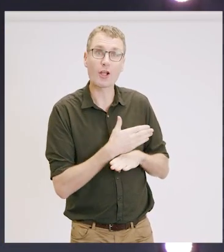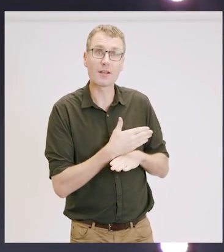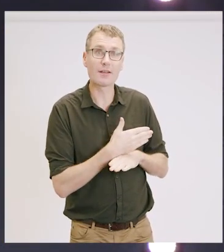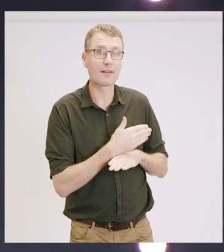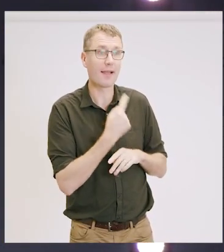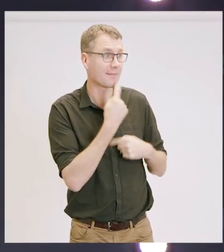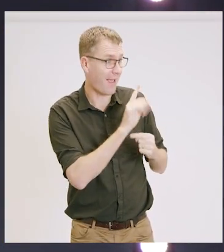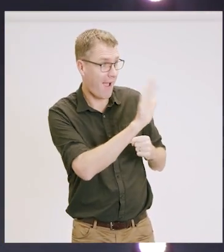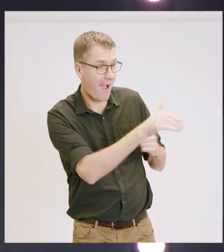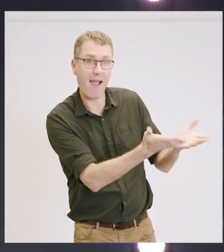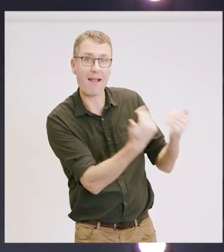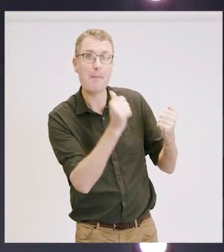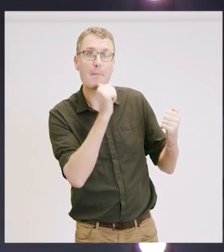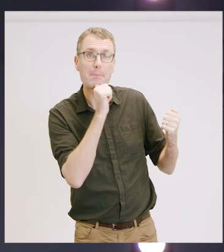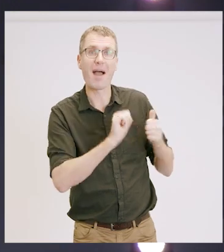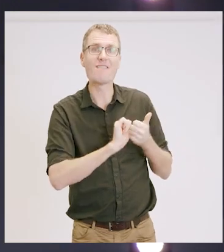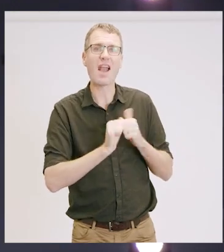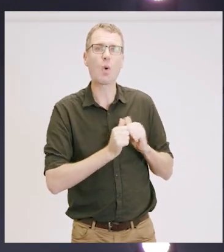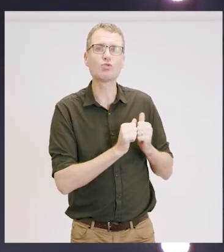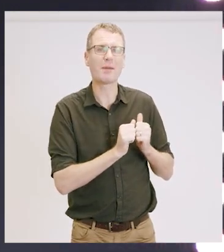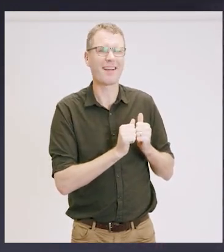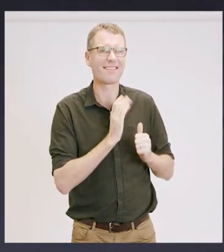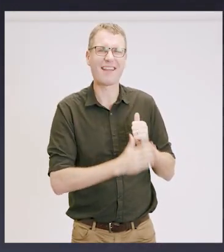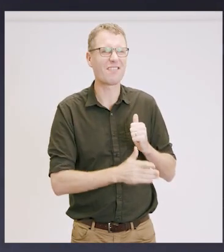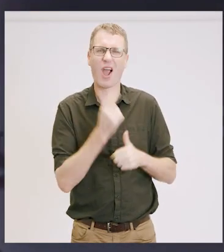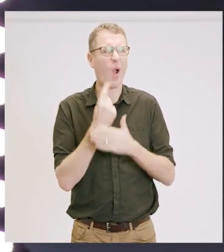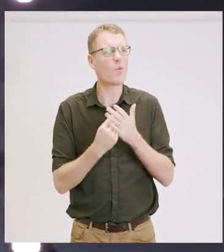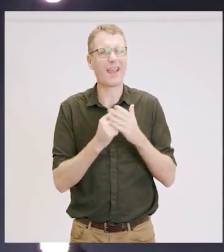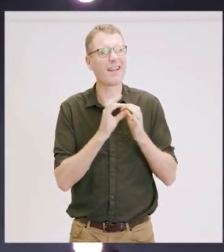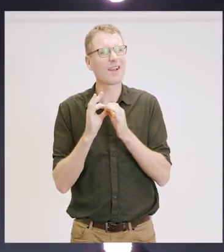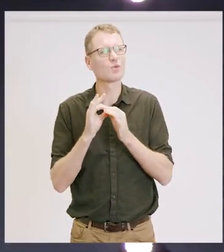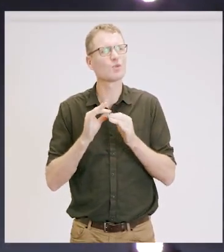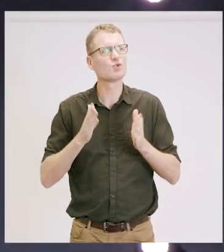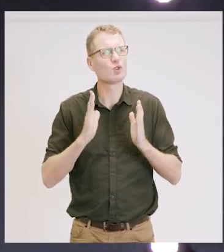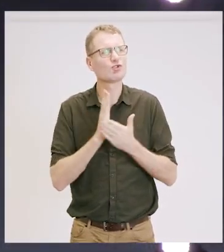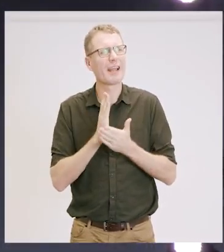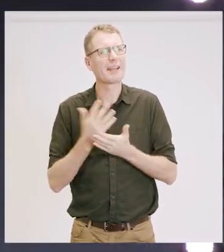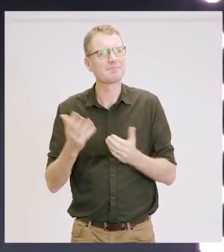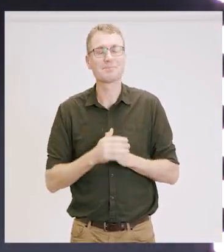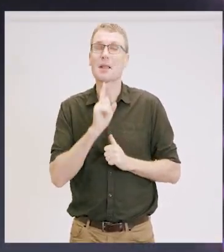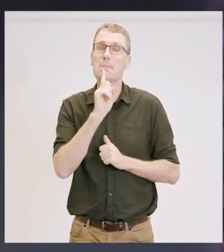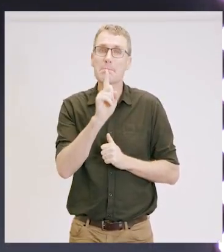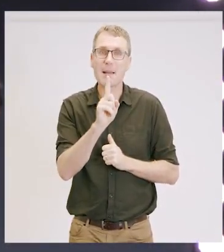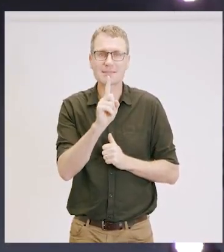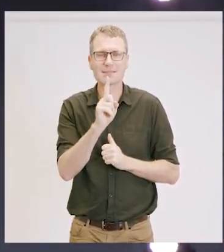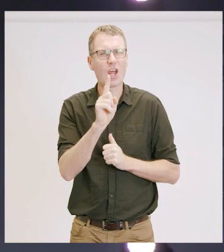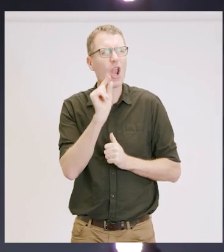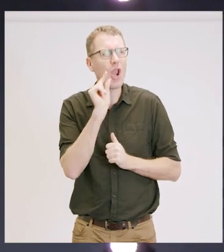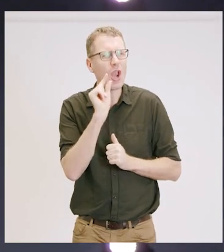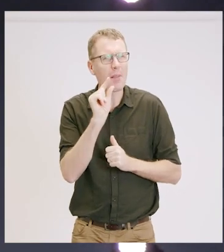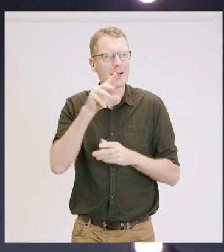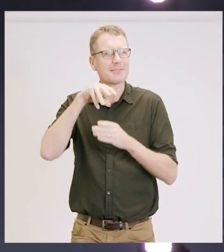that word. It's a very spiritual word. But it grasps a little bit of the concept, this koinonia. It means